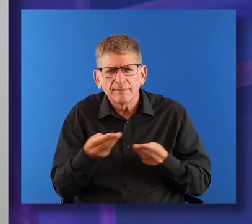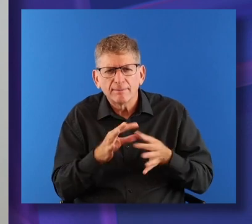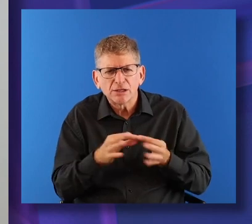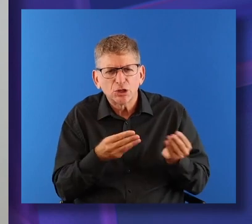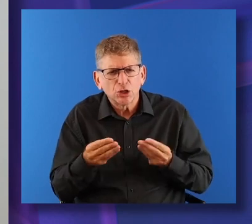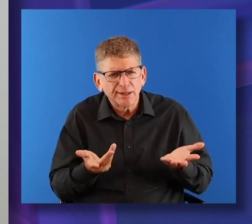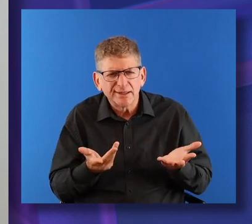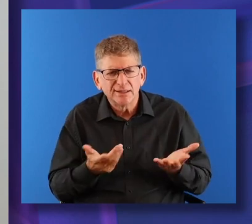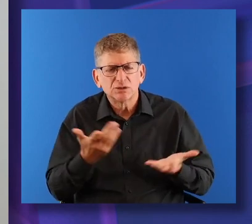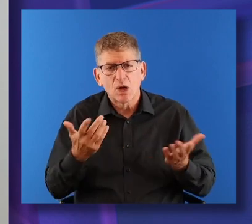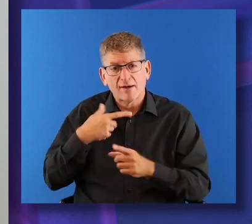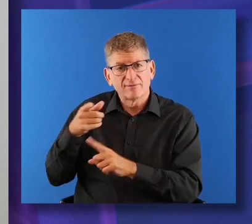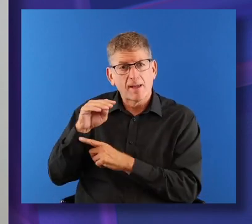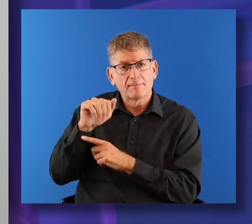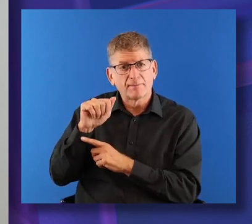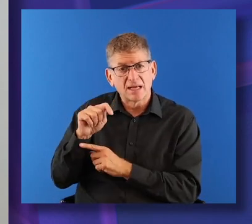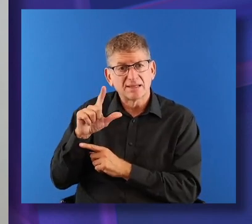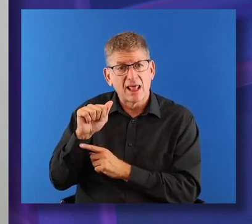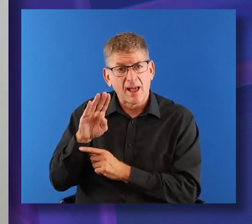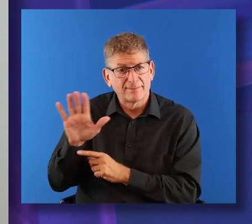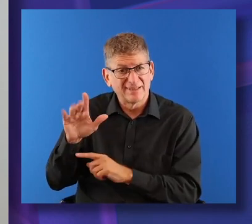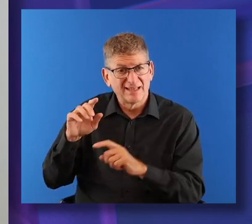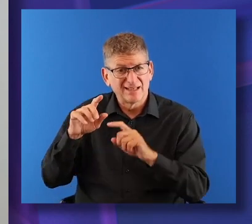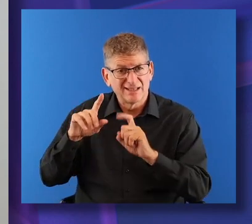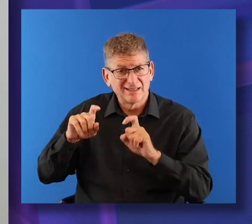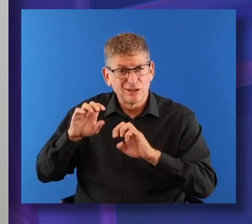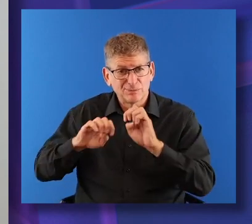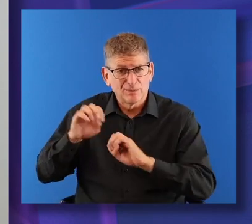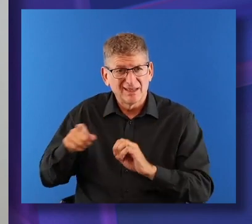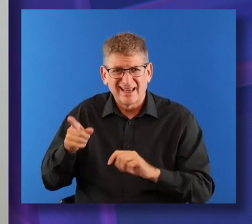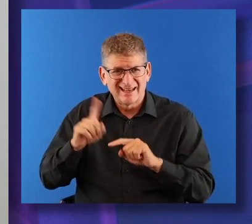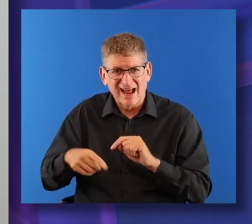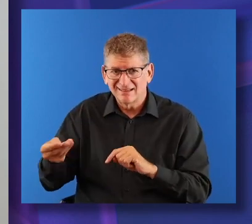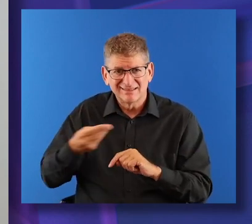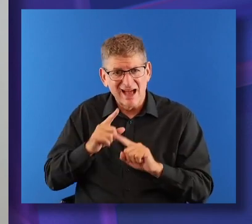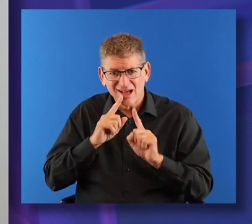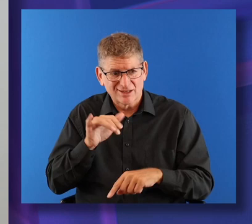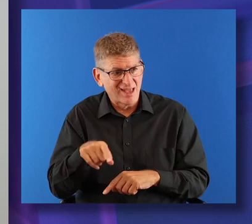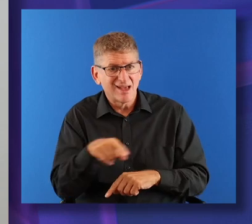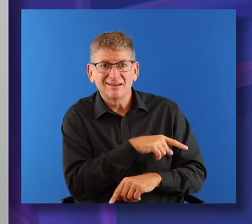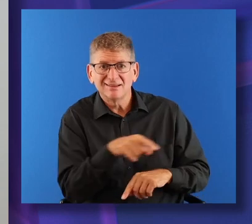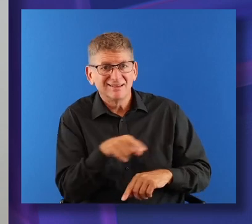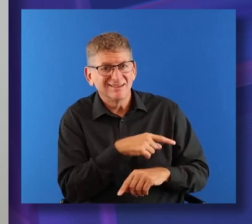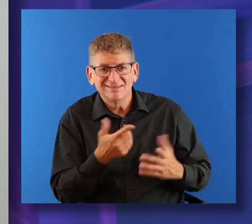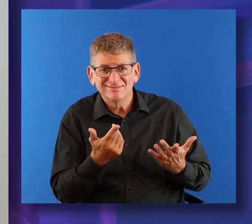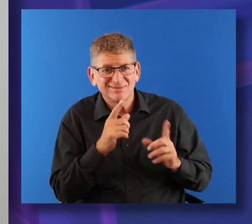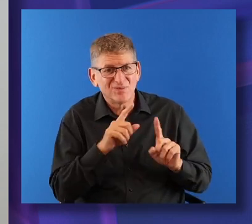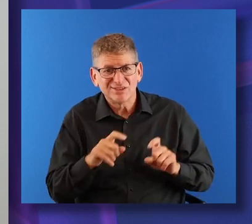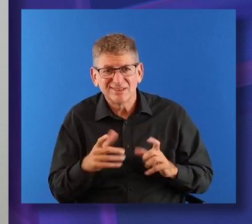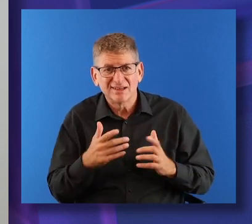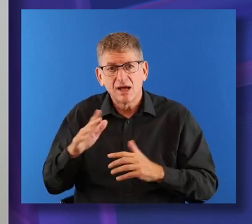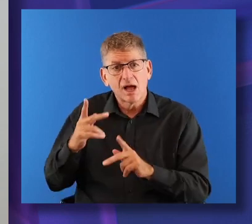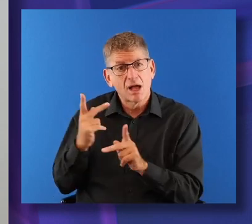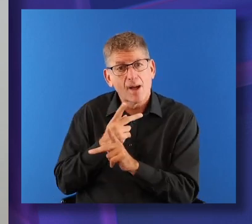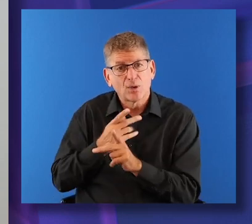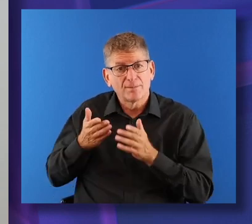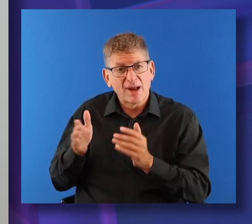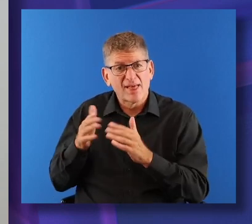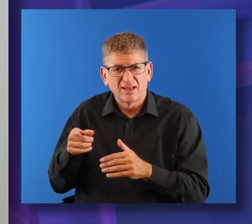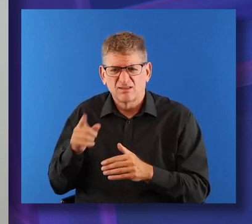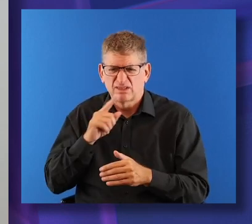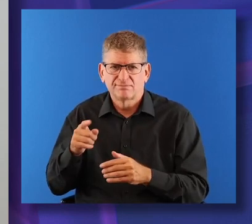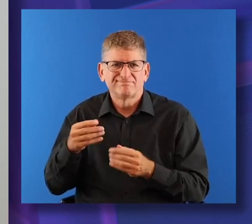questions, computational methods can be an important alternative. This is because, in principle, we